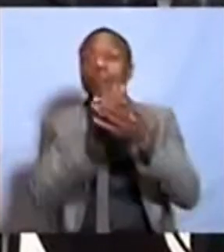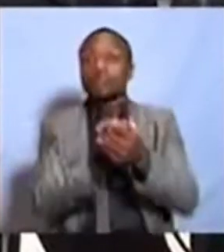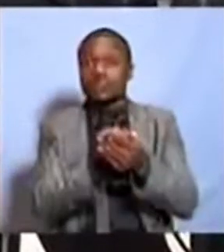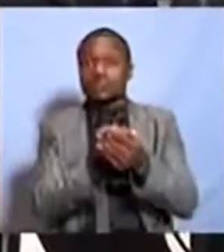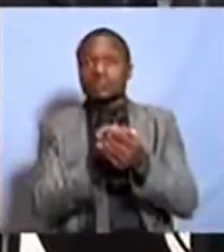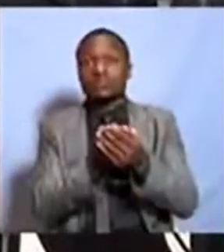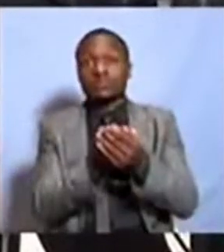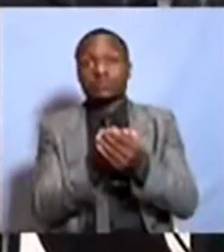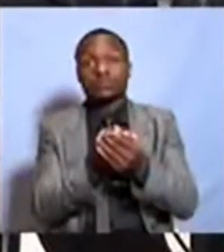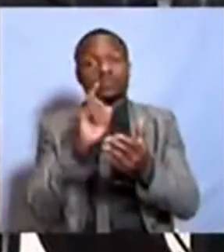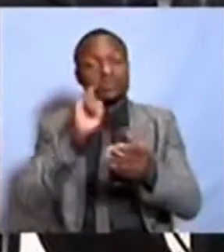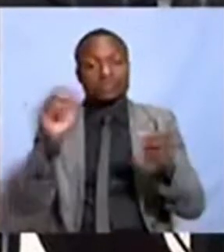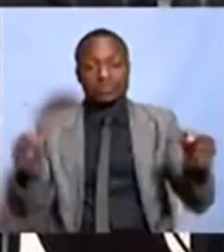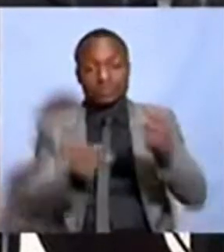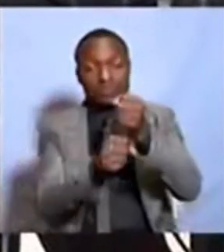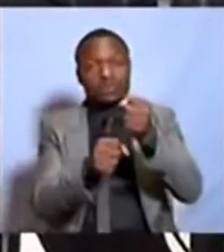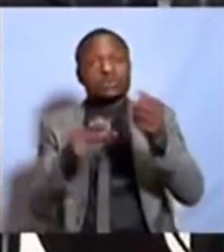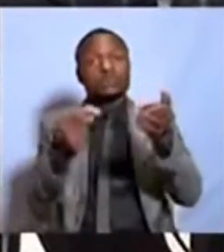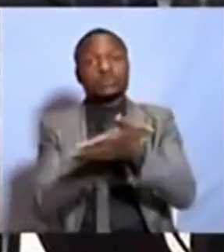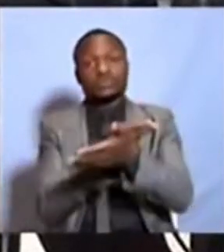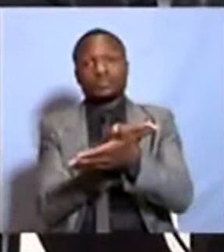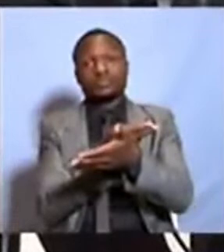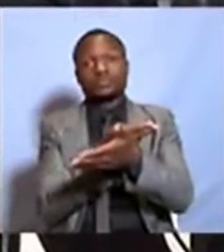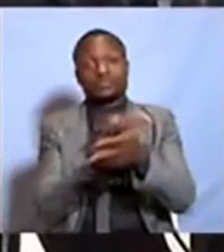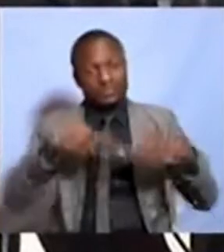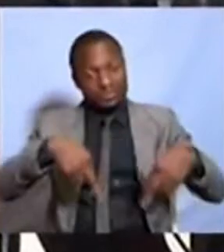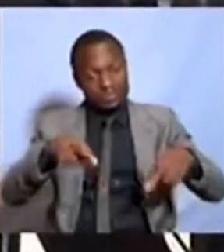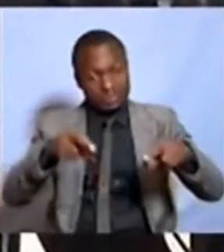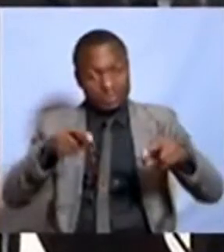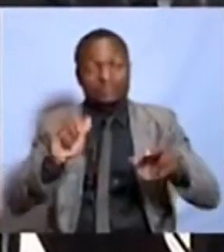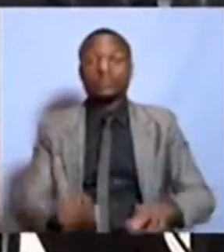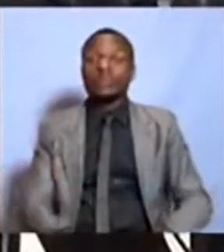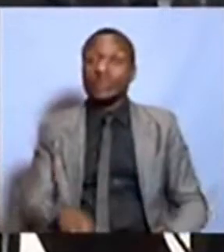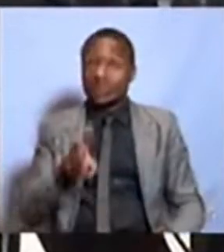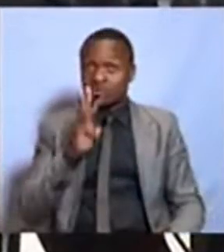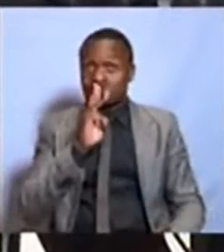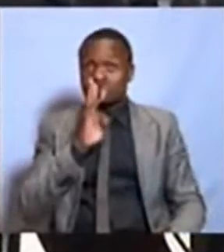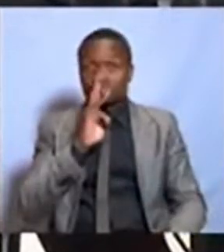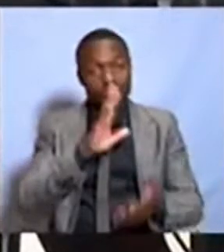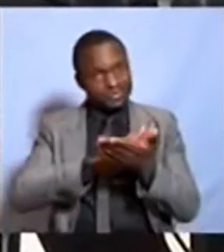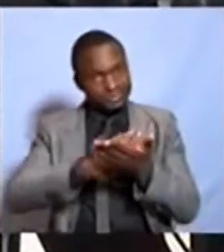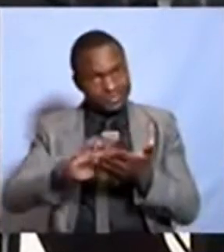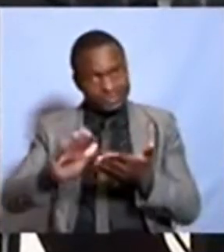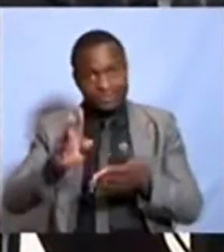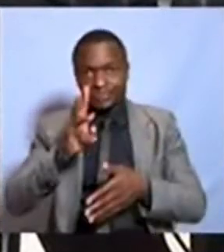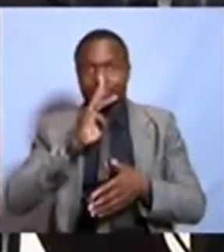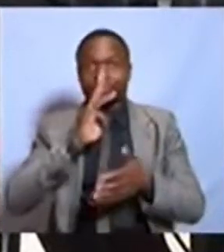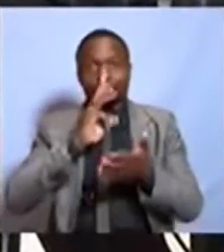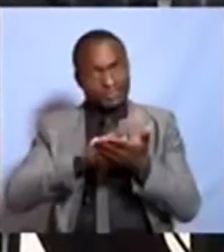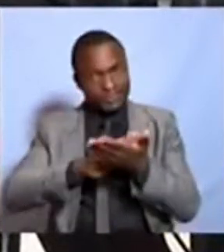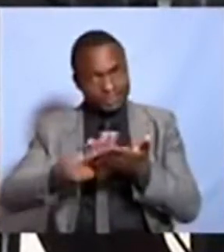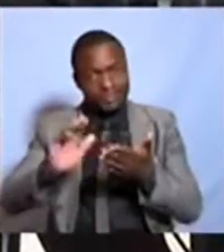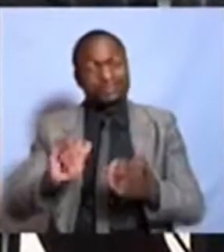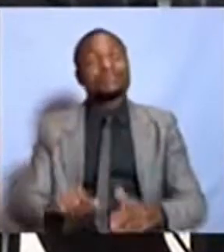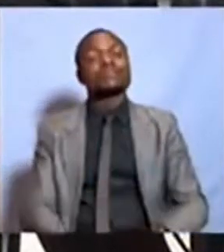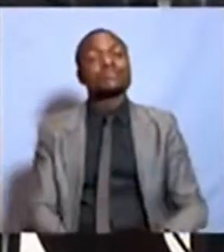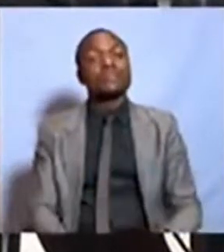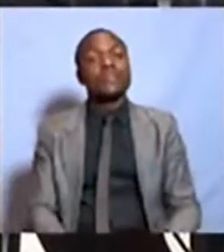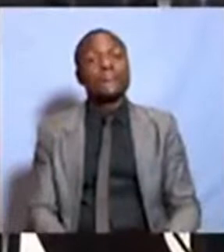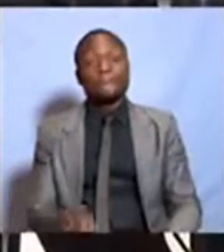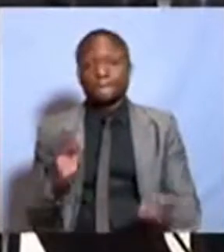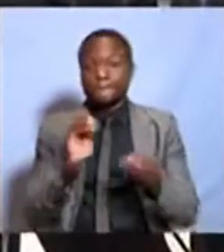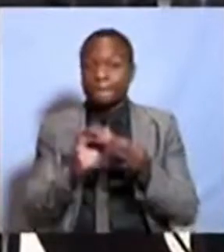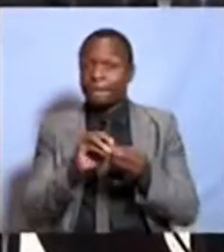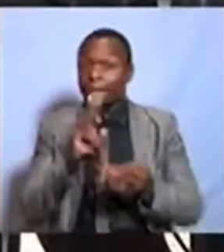swept away, we have to replace it with a new road, isn't it? And then also on water and sanitation. I think on water and sanitation, pretty much on